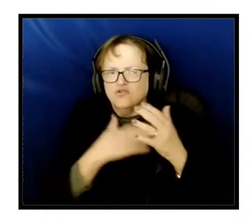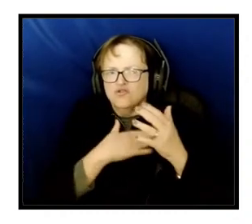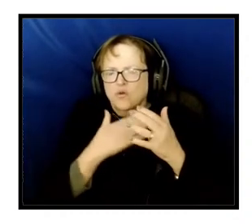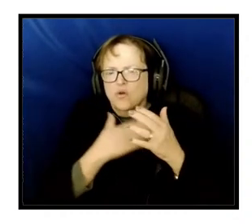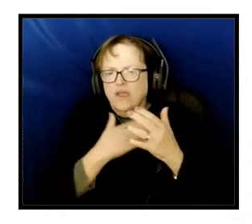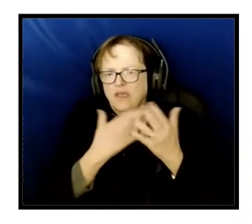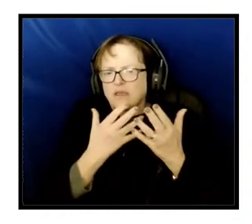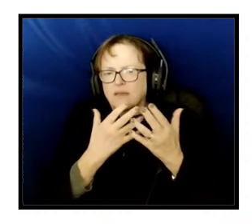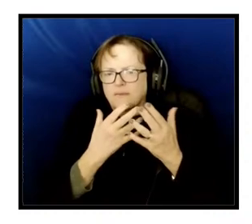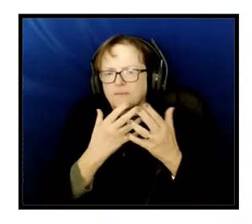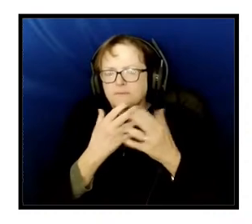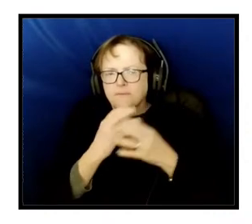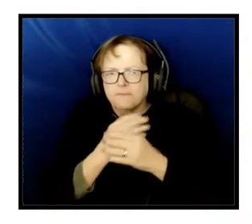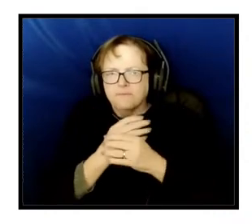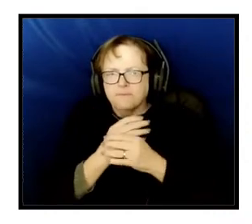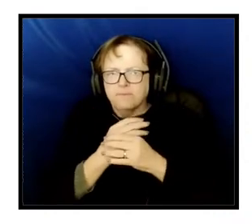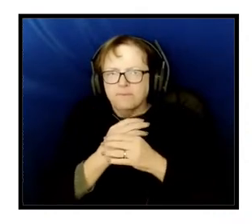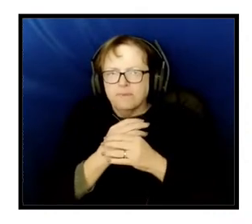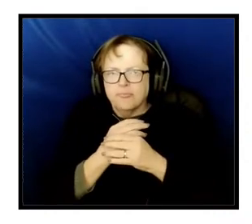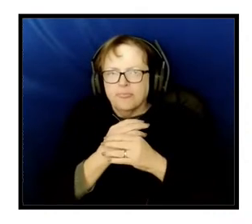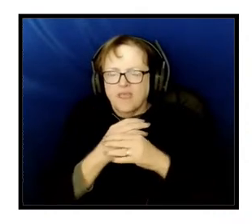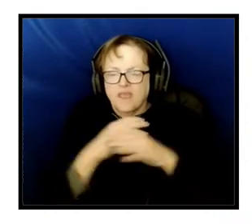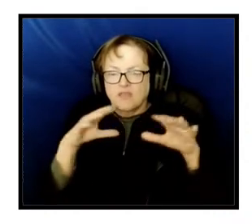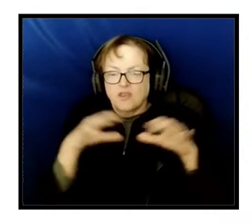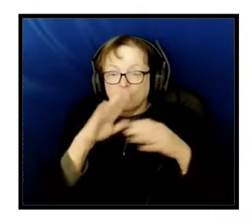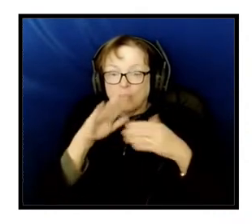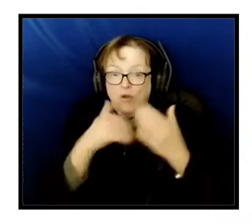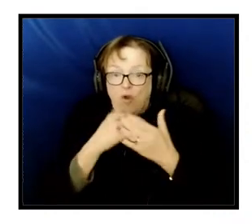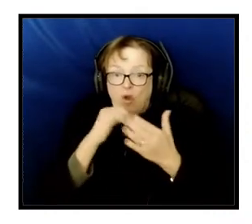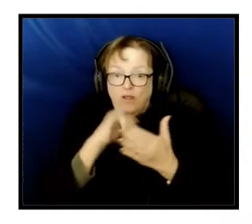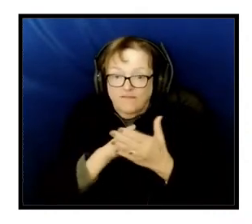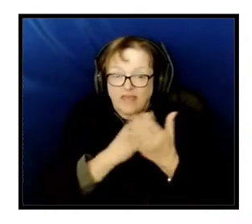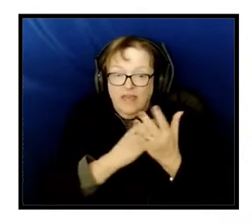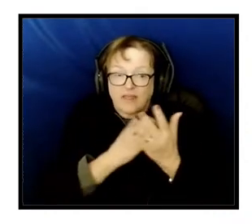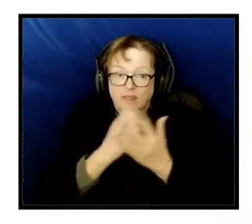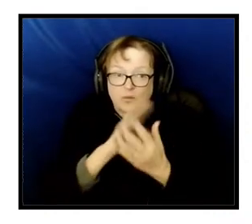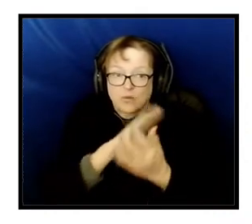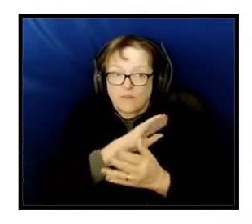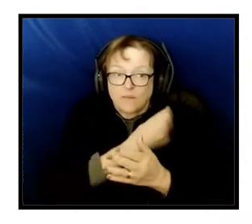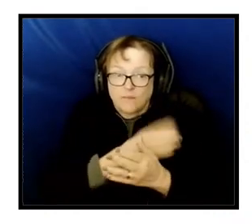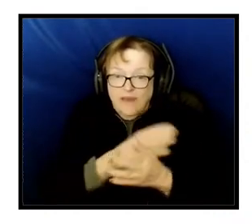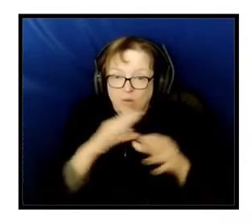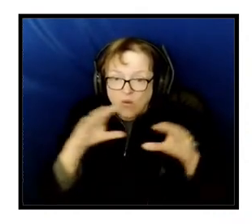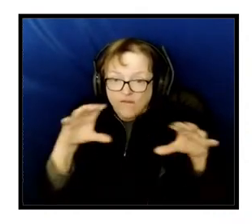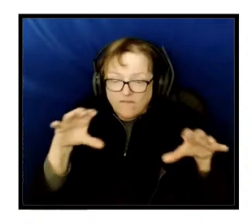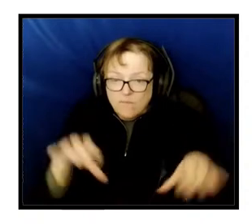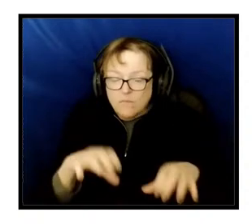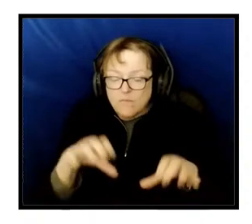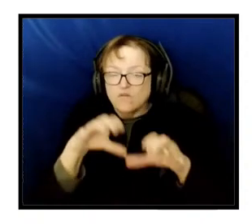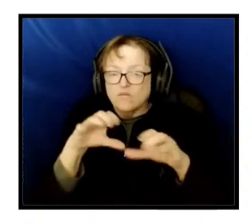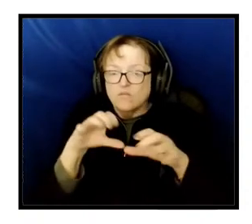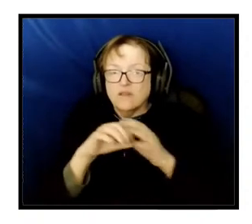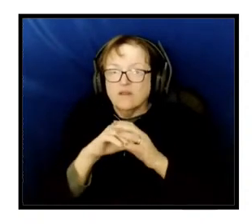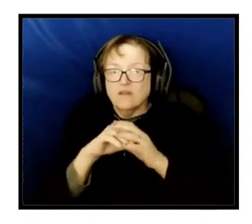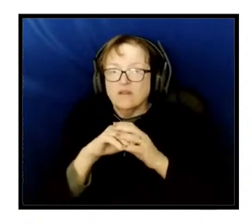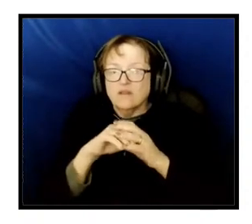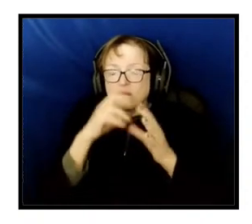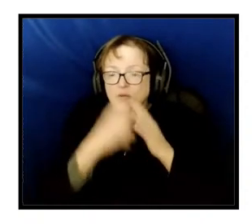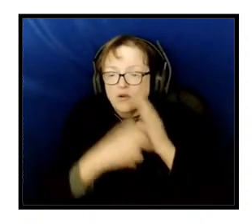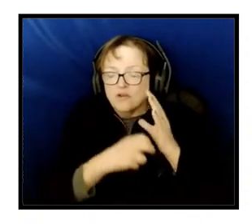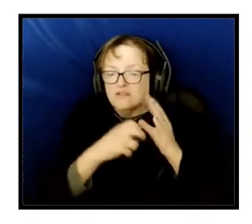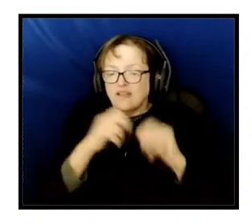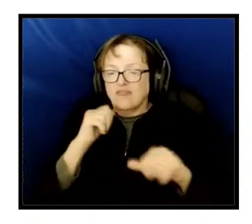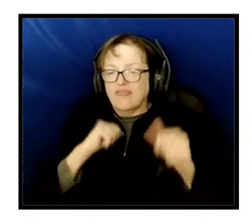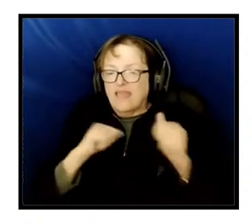communities. And they're doing all of this through the power of movement, through immersive theatrical